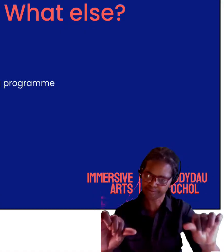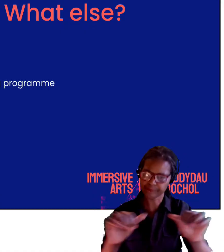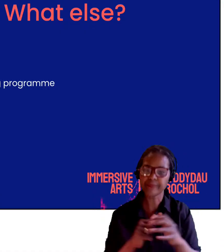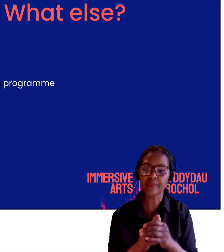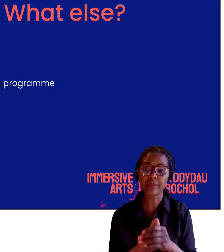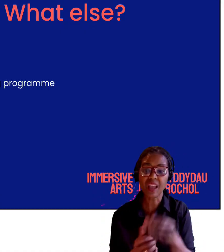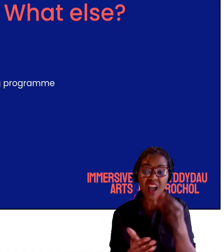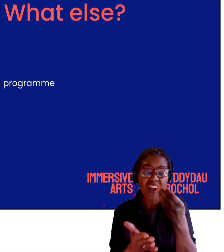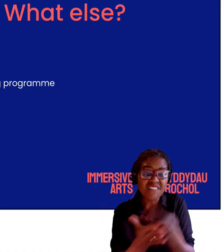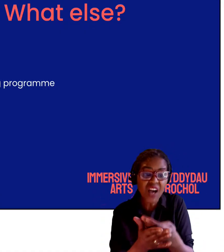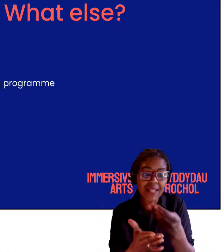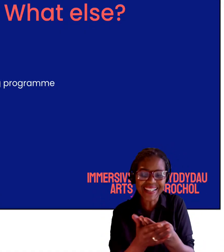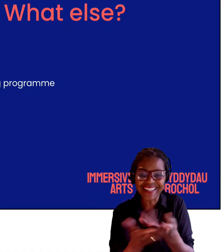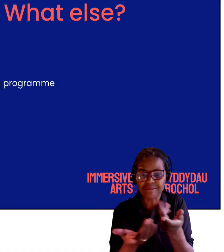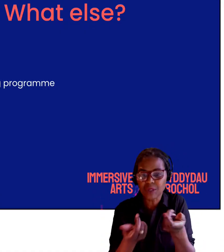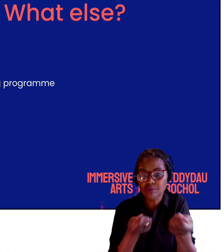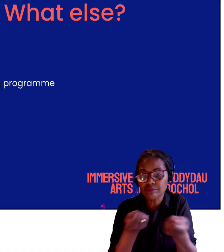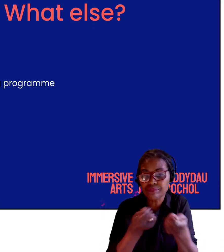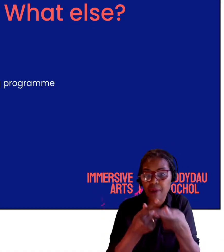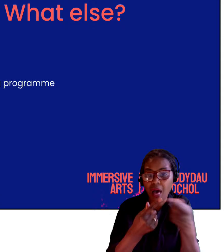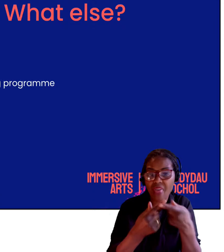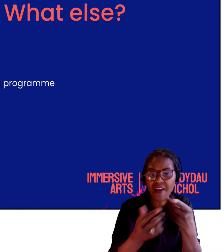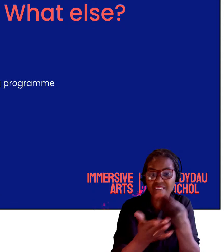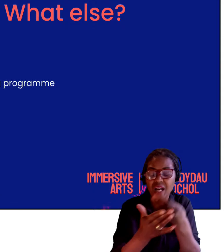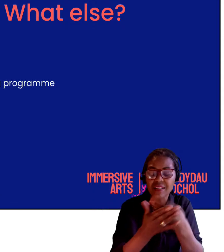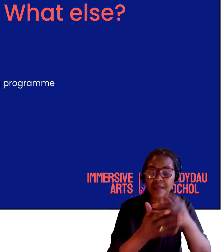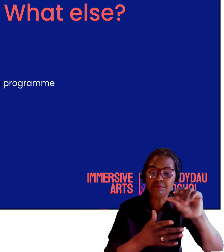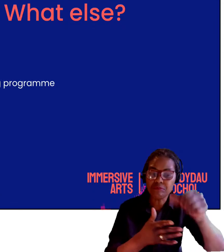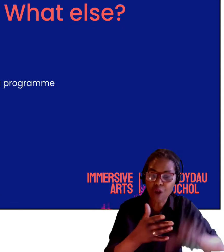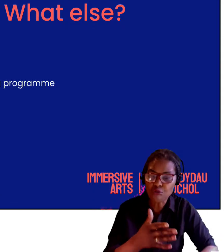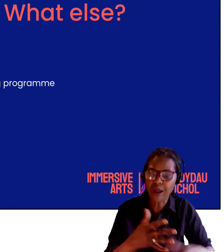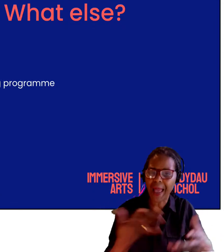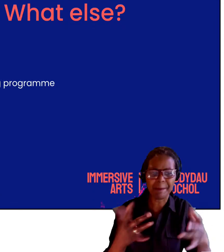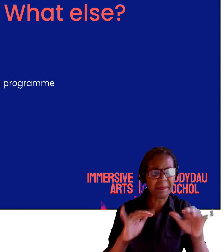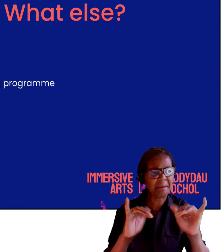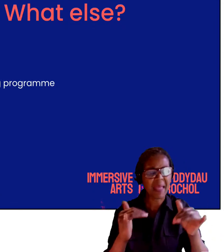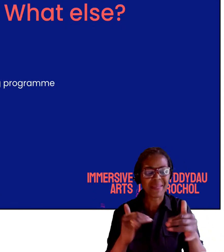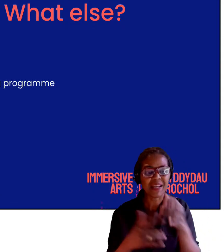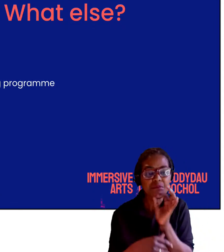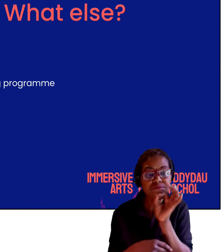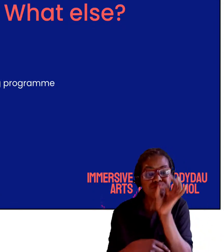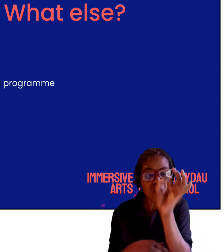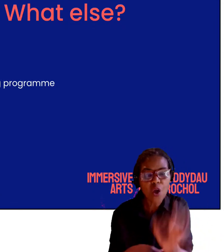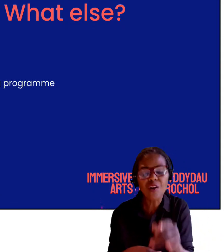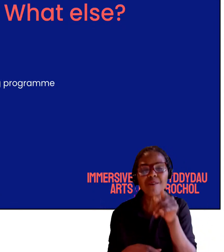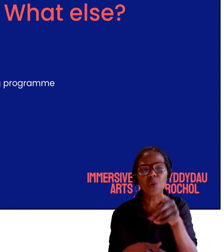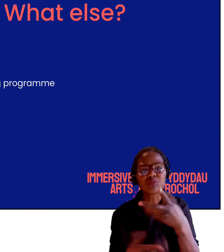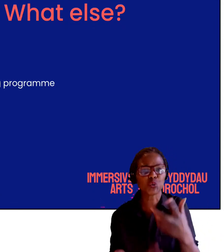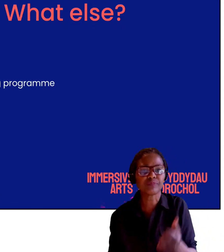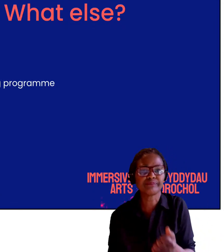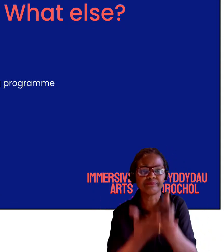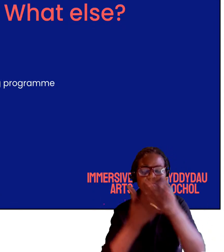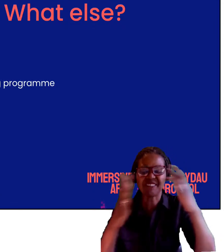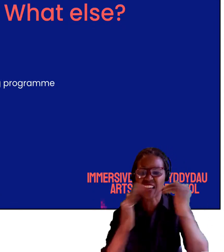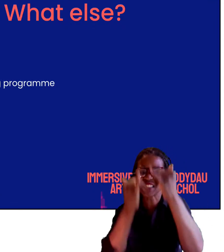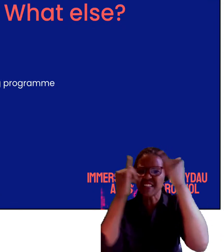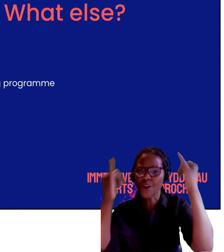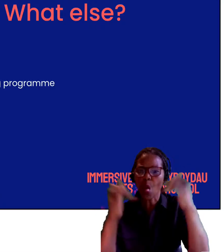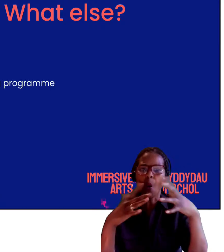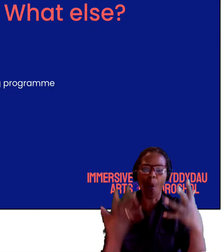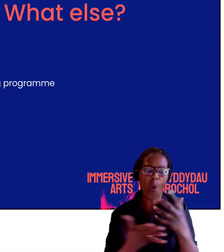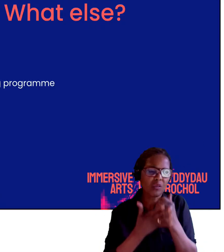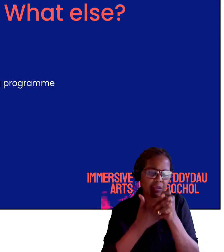funding programme, so a proposal to design and deliver a festival or programme of support for multiple artists, so